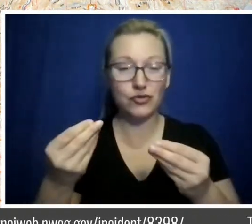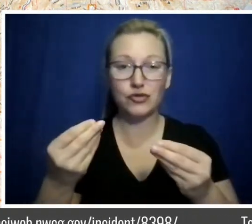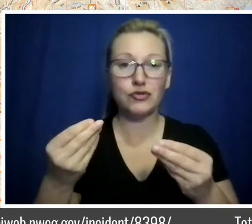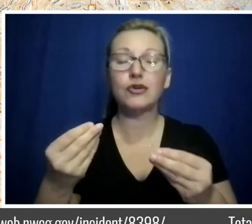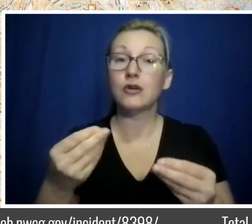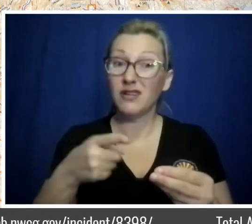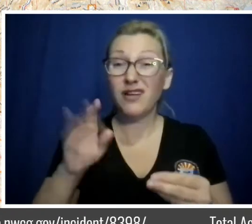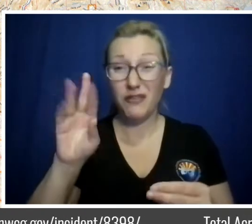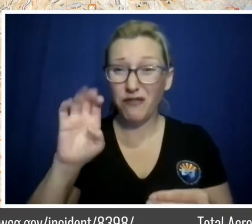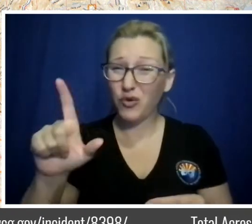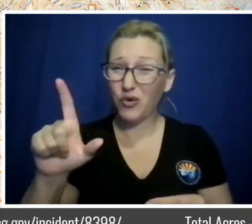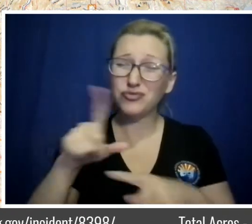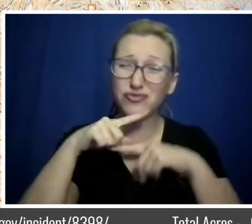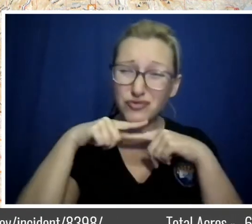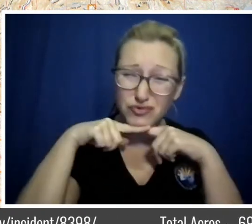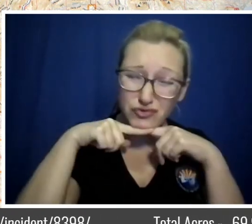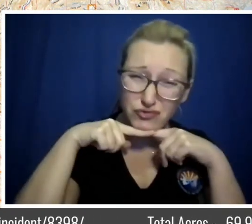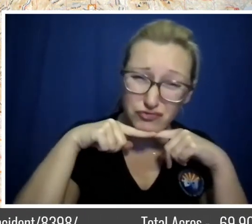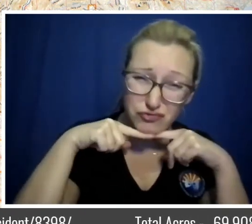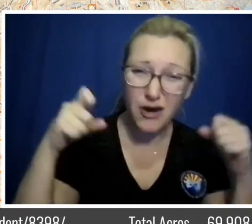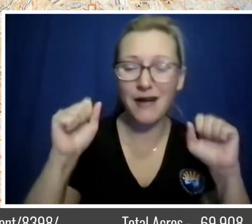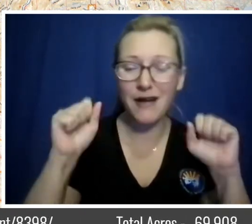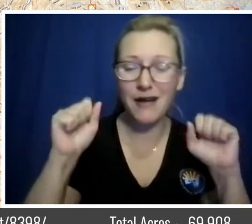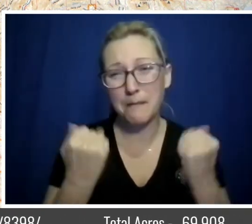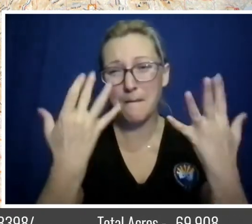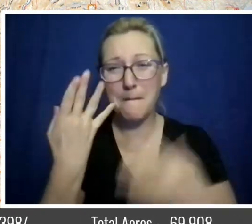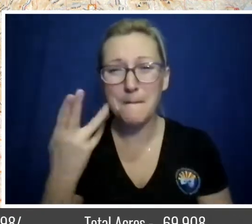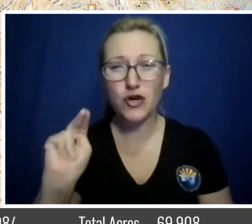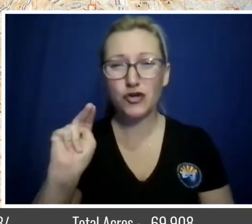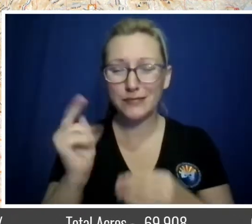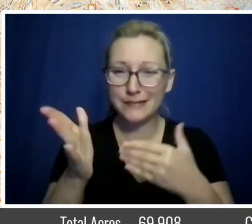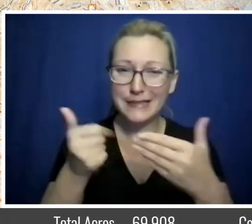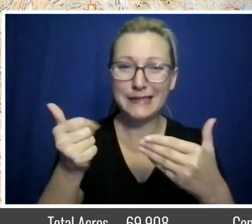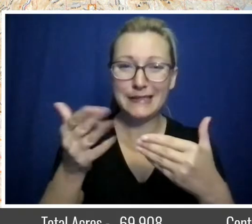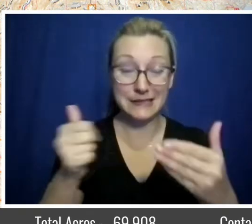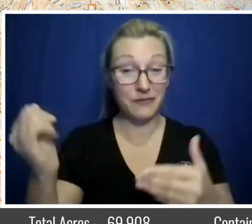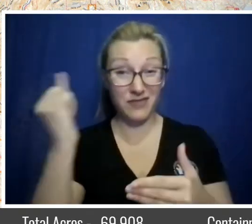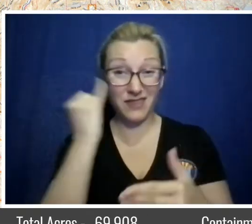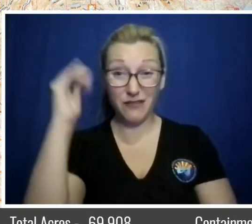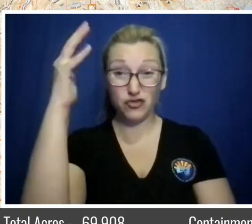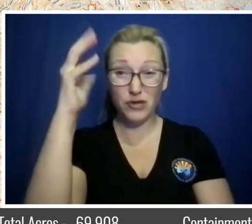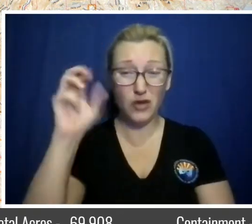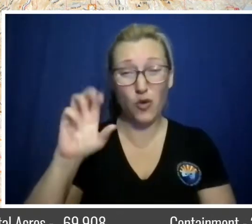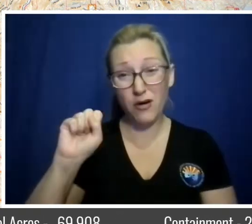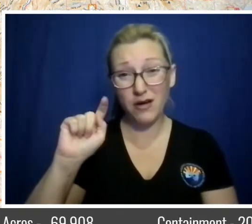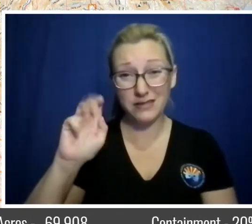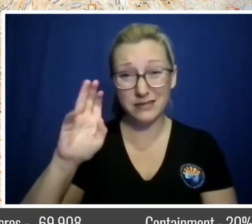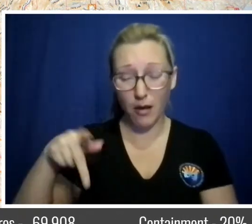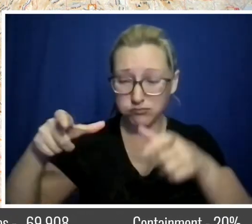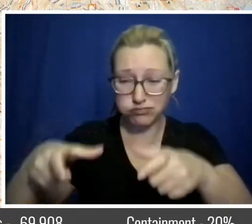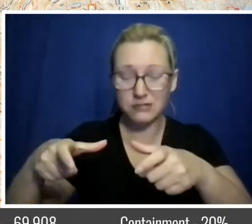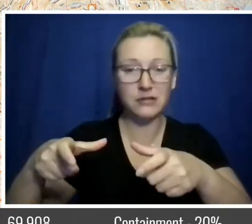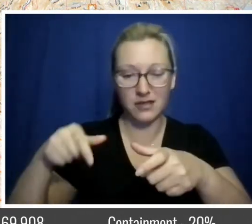fuels, and the very large stumps and tree debris that is on the ground is